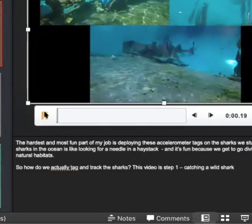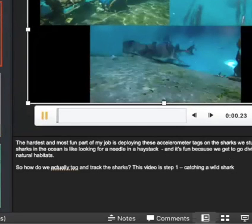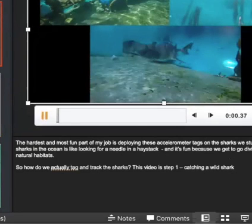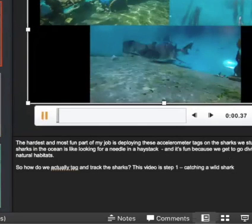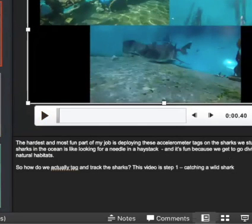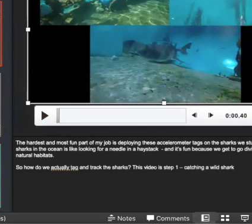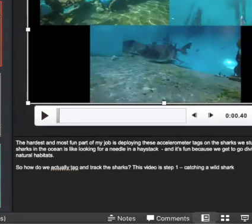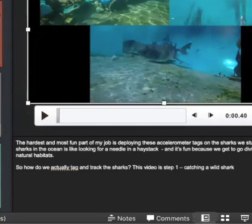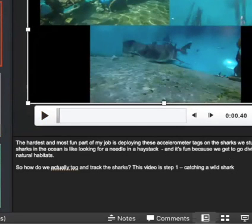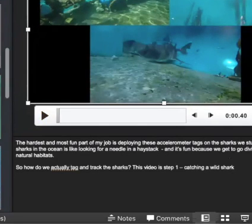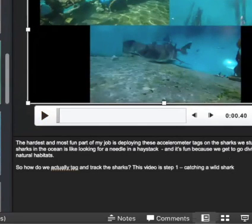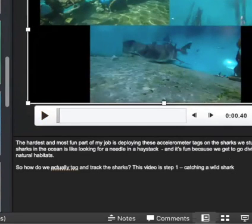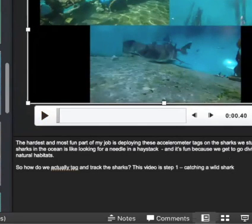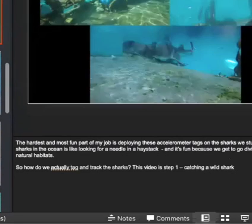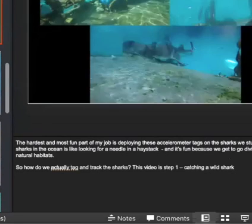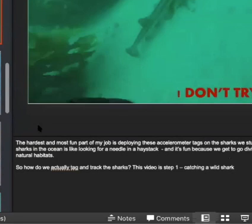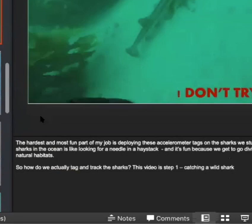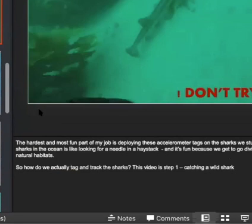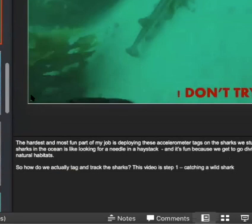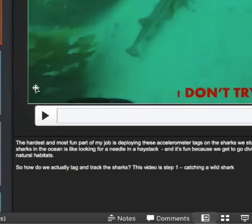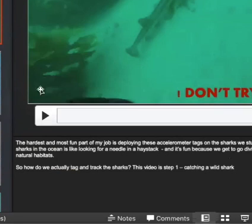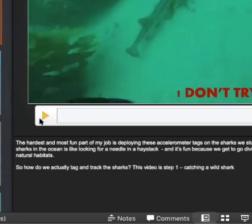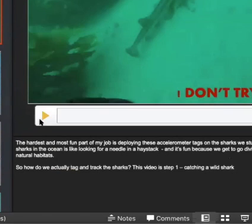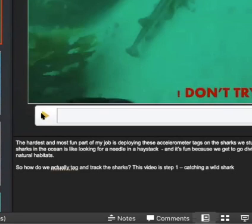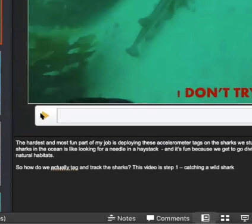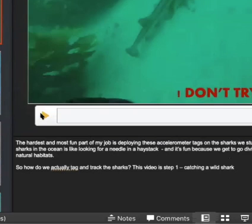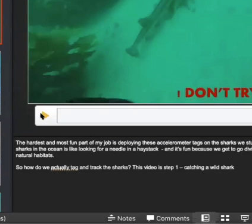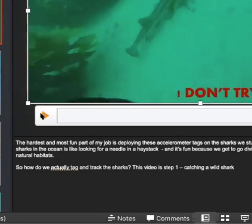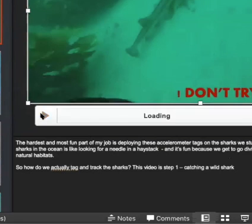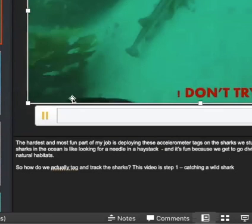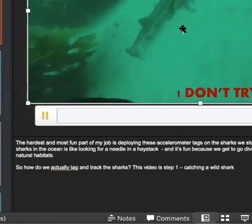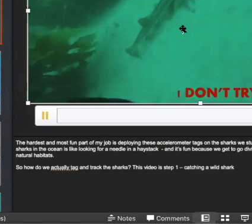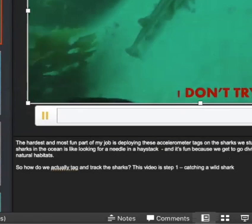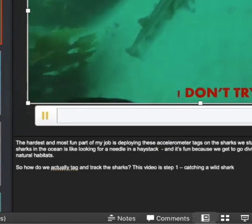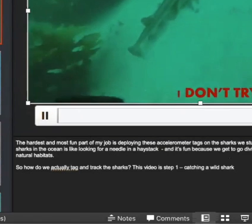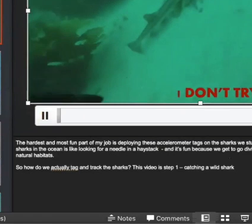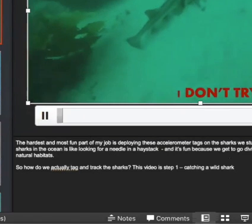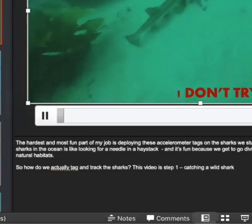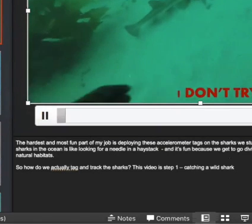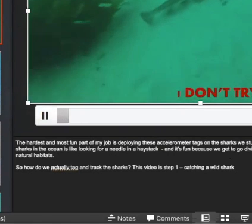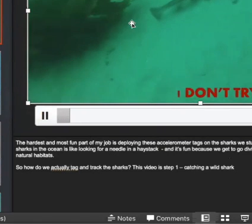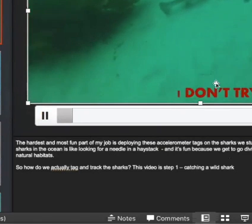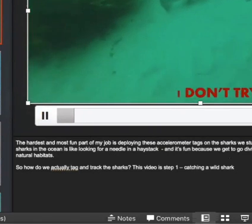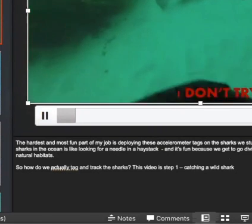Okay. Right here, of how we actually catch the shark underwater.